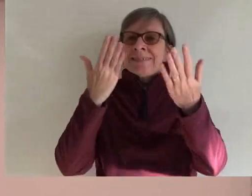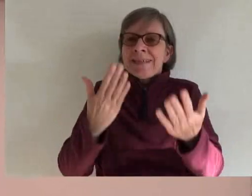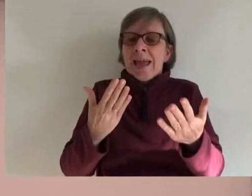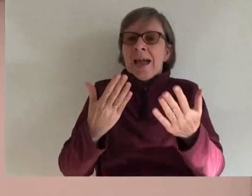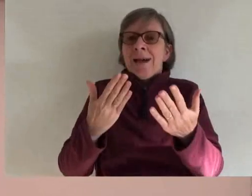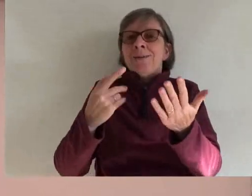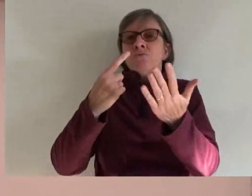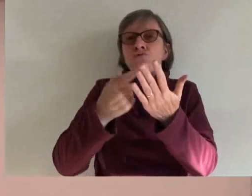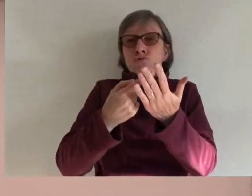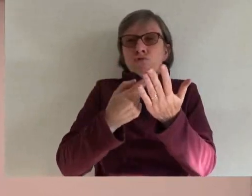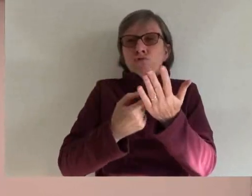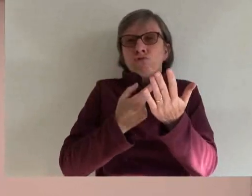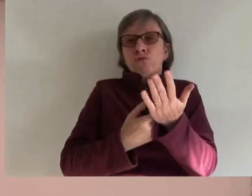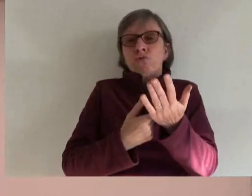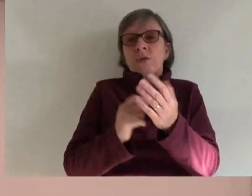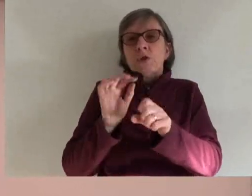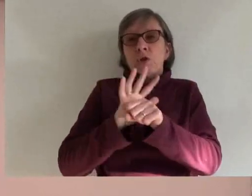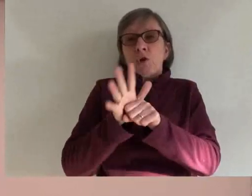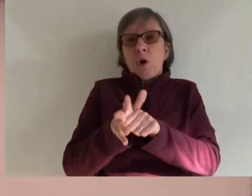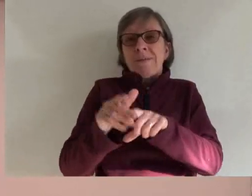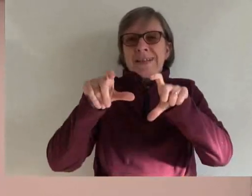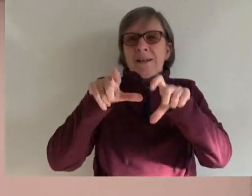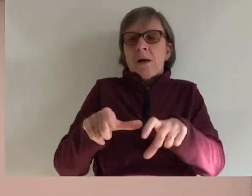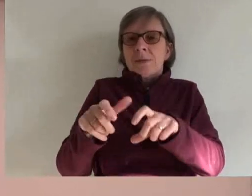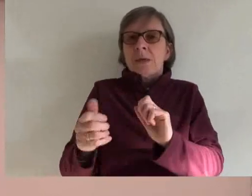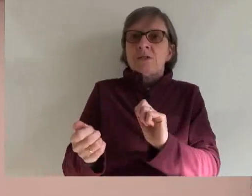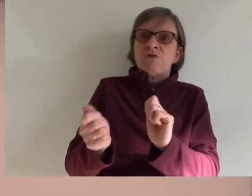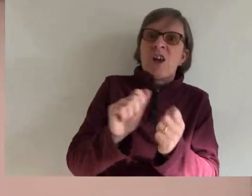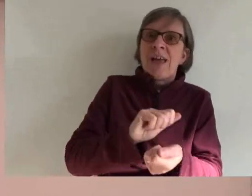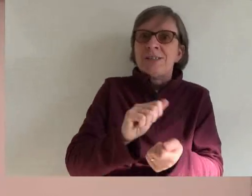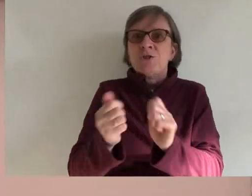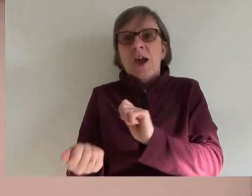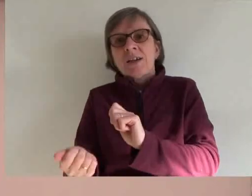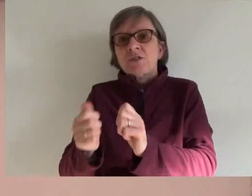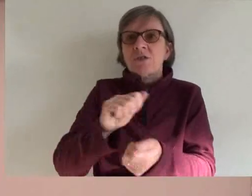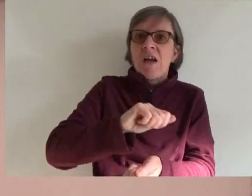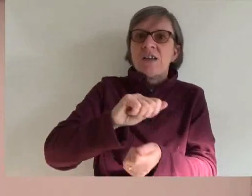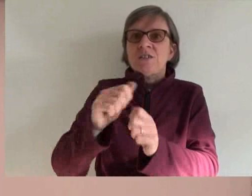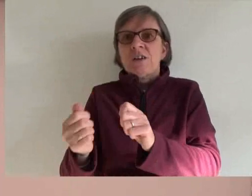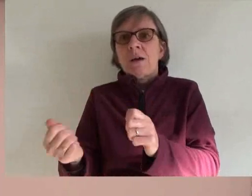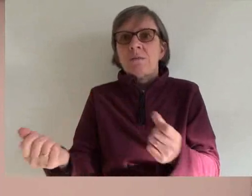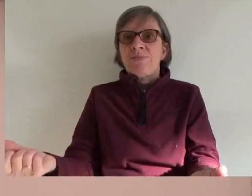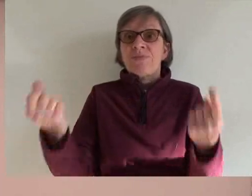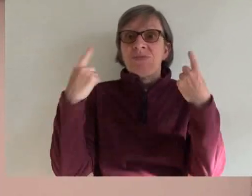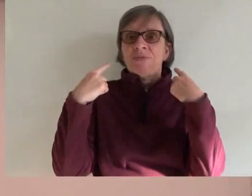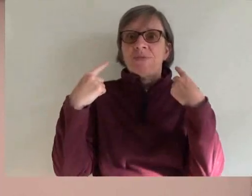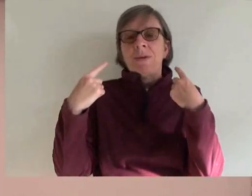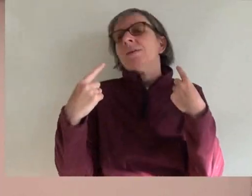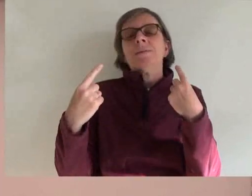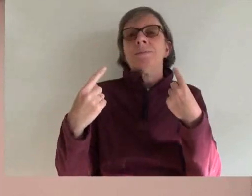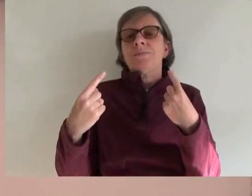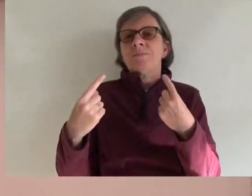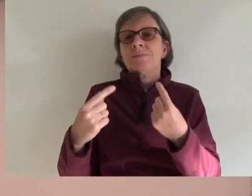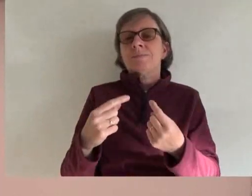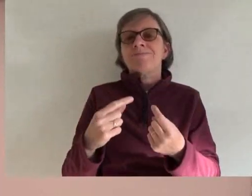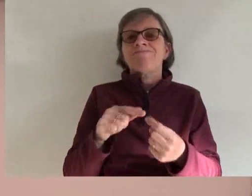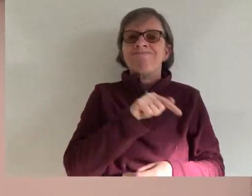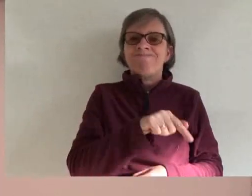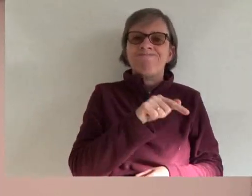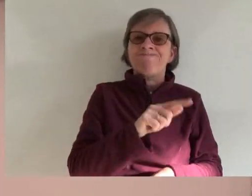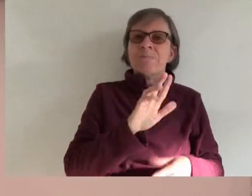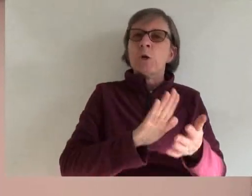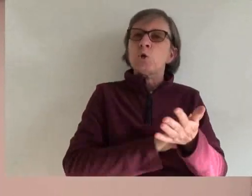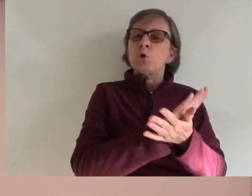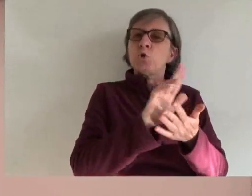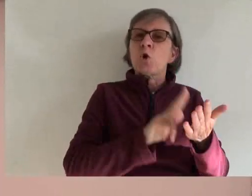confused about all the various rules for lockdown over COVID, and it's getting really confusing. But John just lays down one